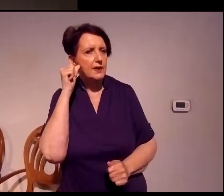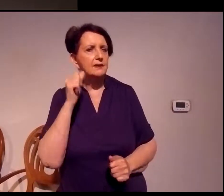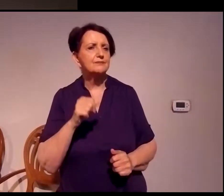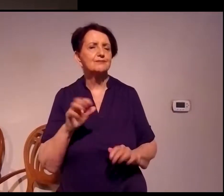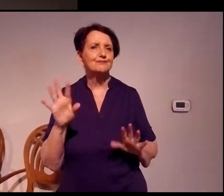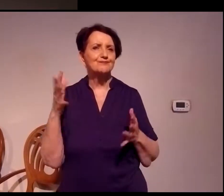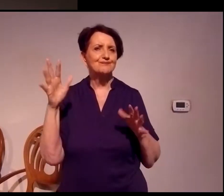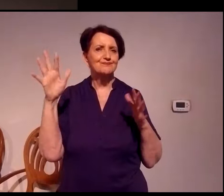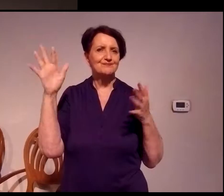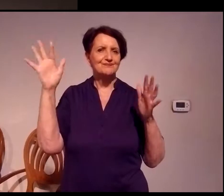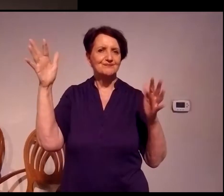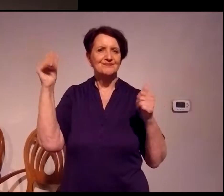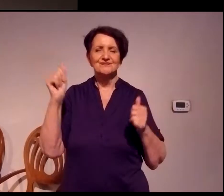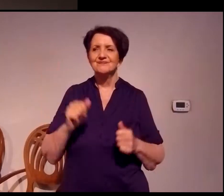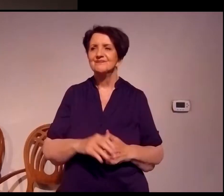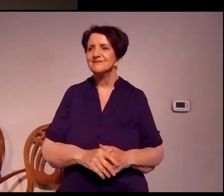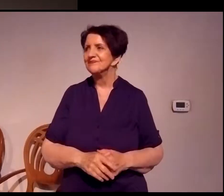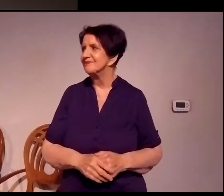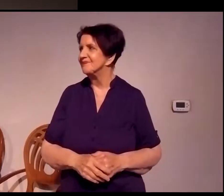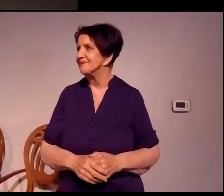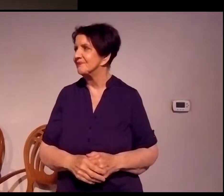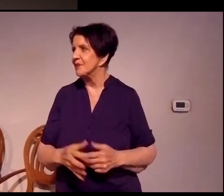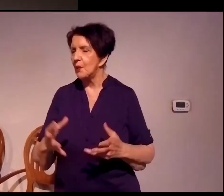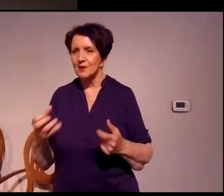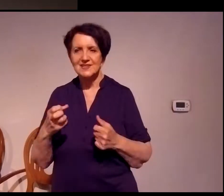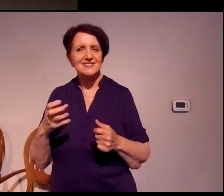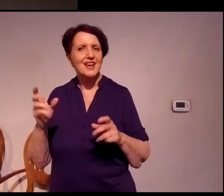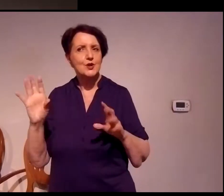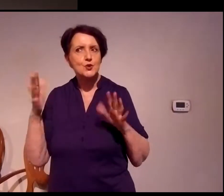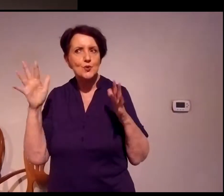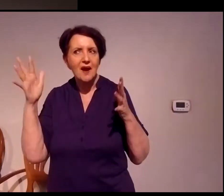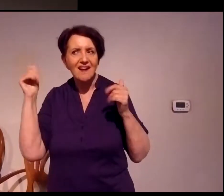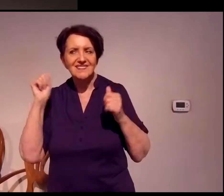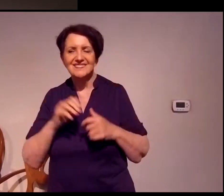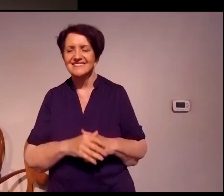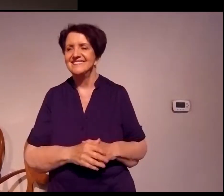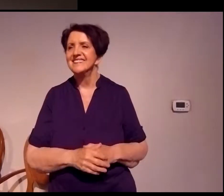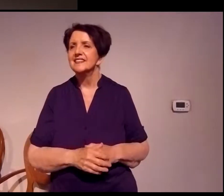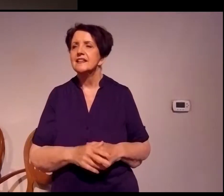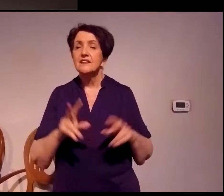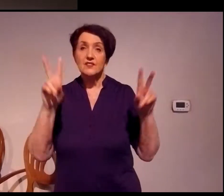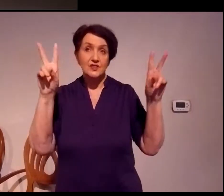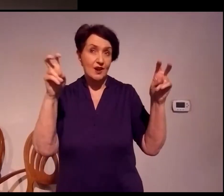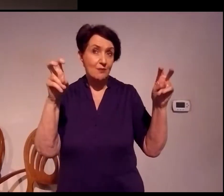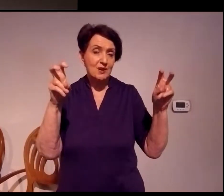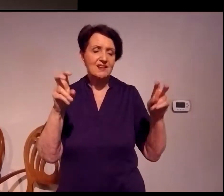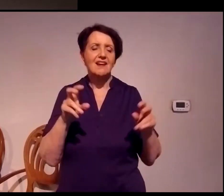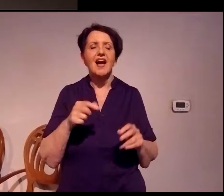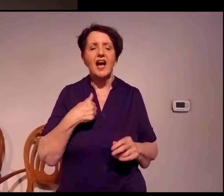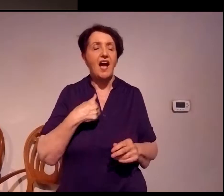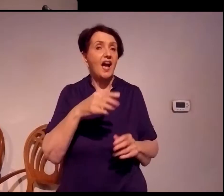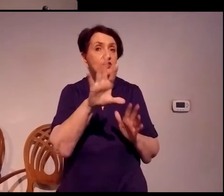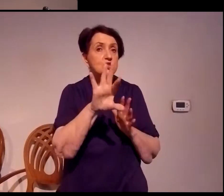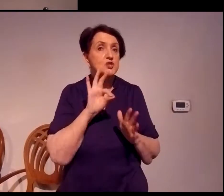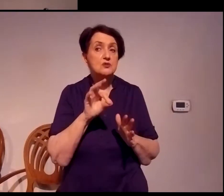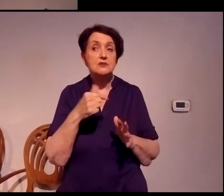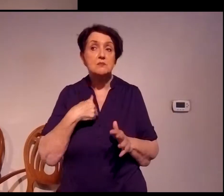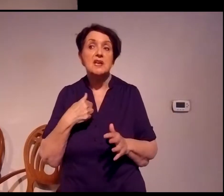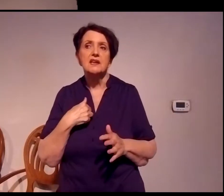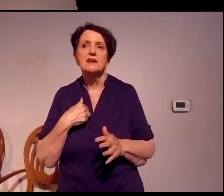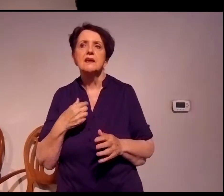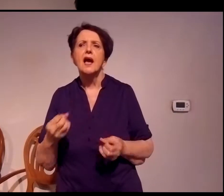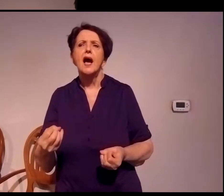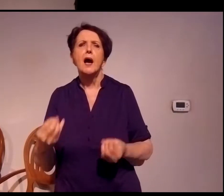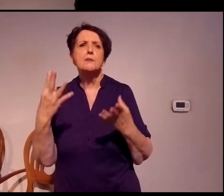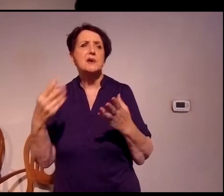Just want to say you rock. What can I say? So the topic today is I choose me. How many of you are great at that?